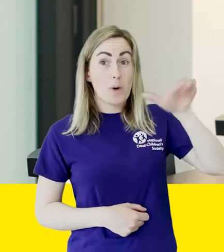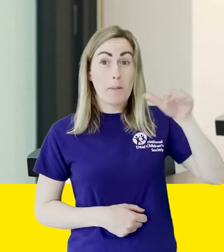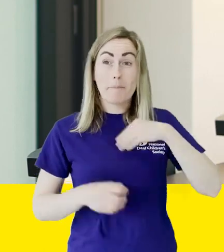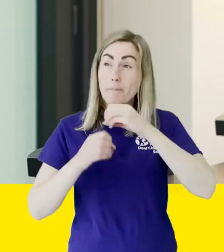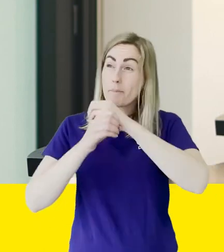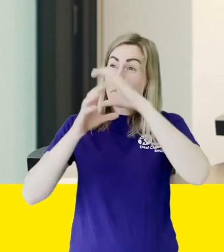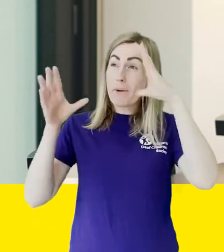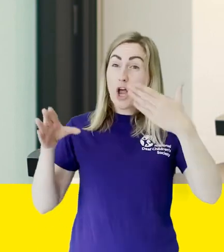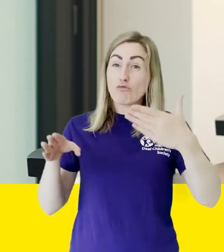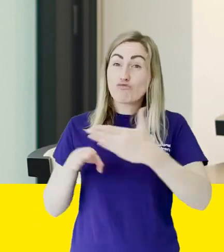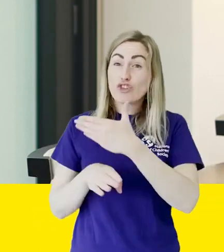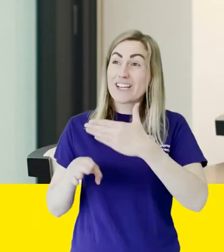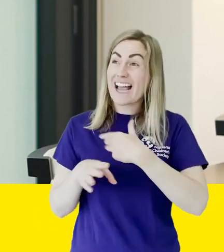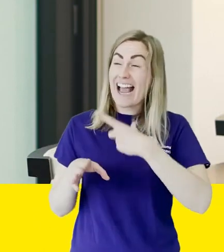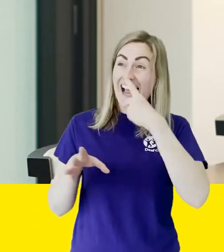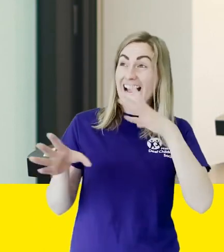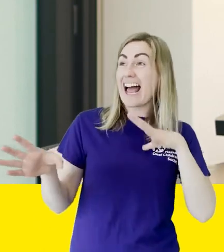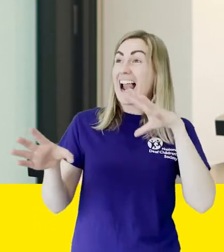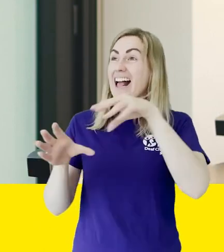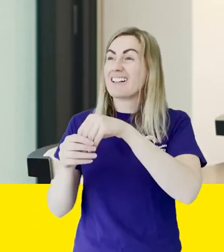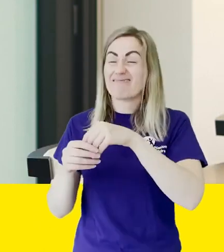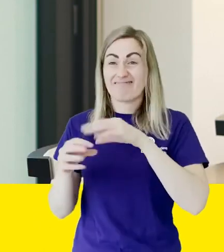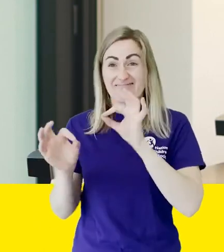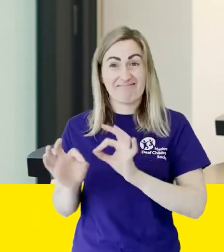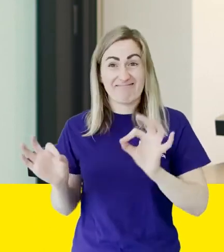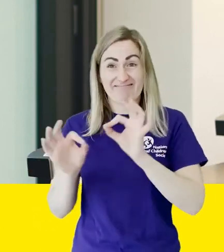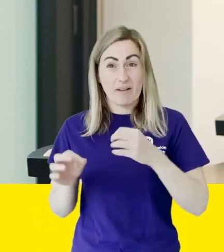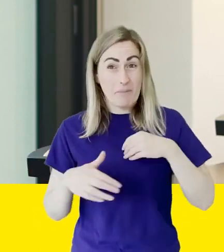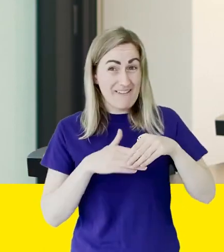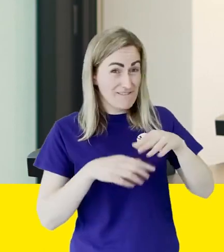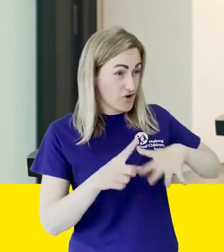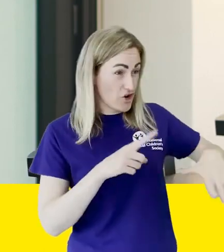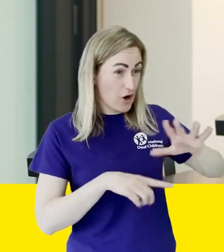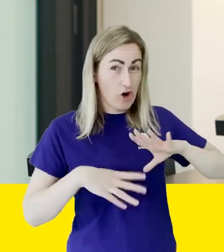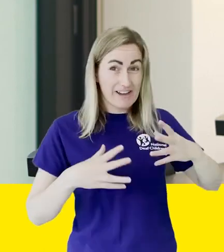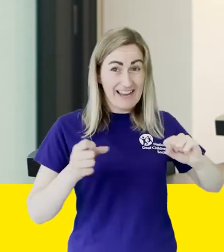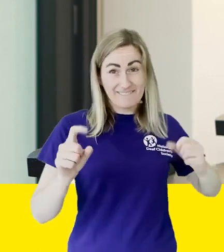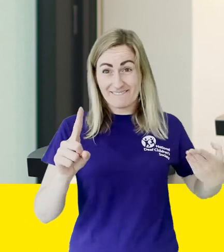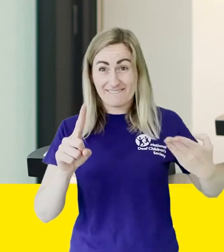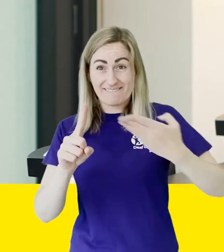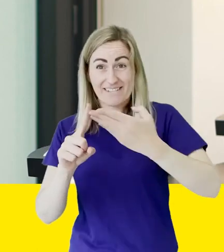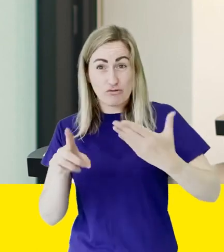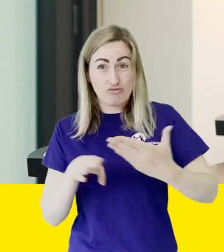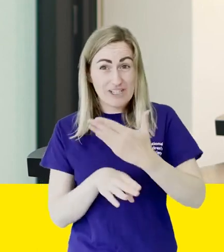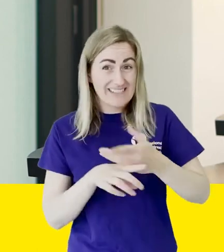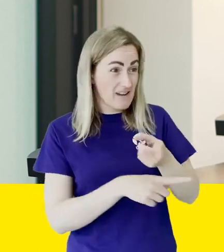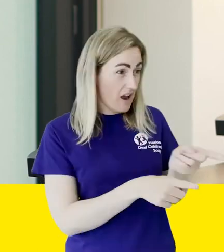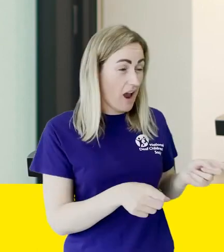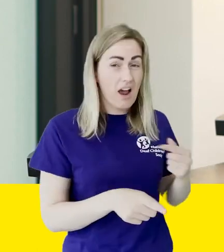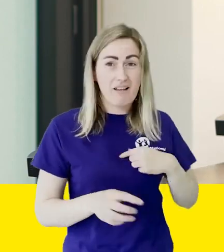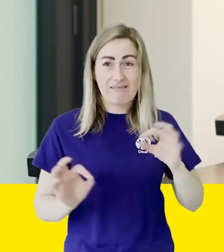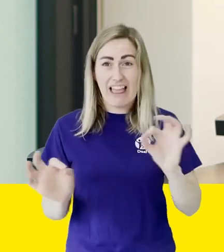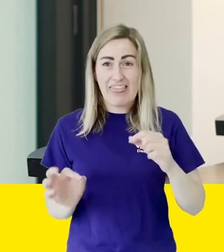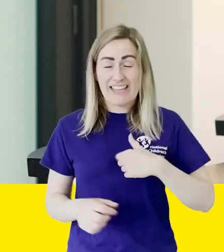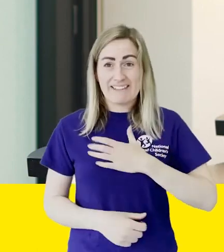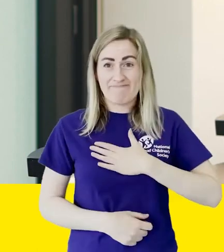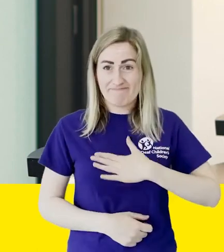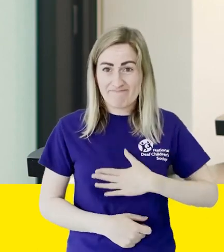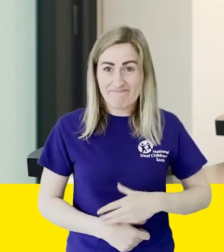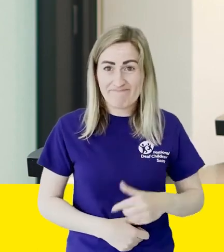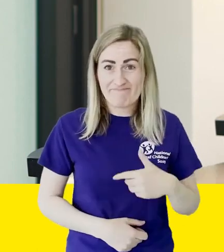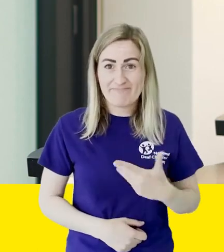was growing up, I didn't think that I could do any of the traditional careers that my friends were going